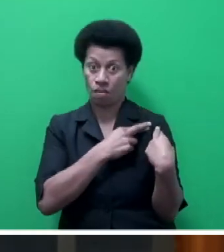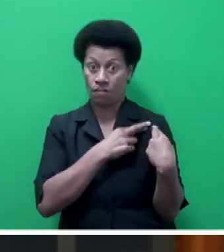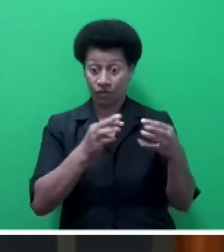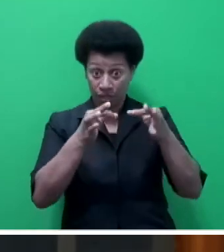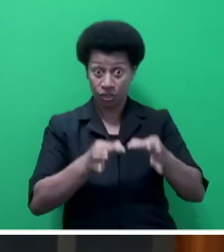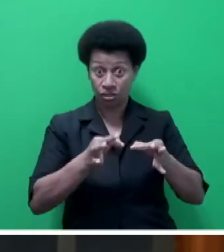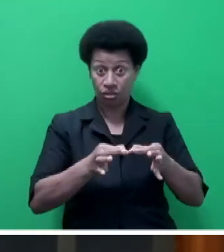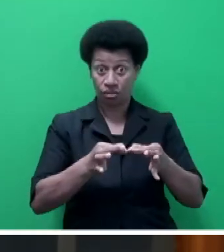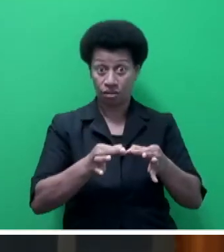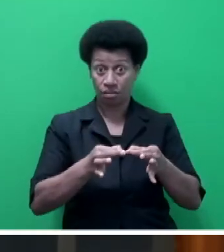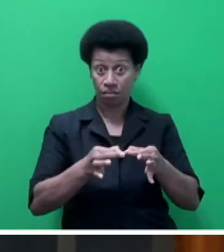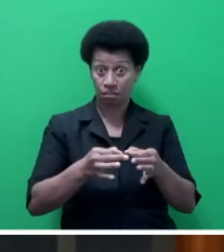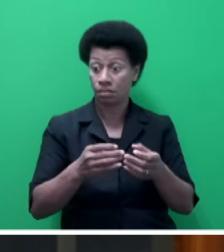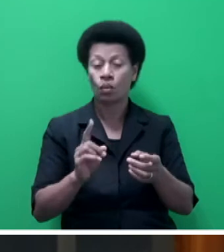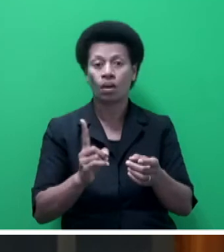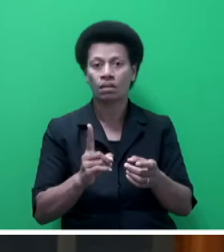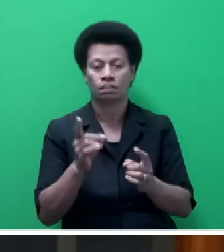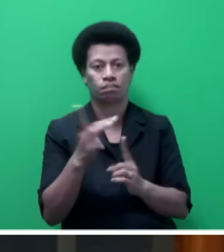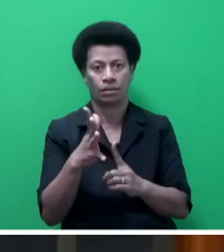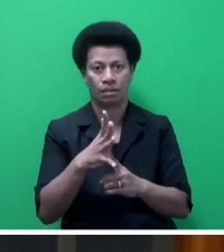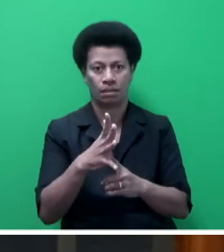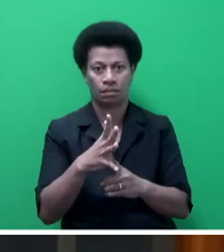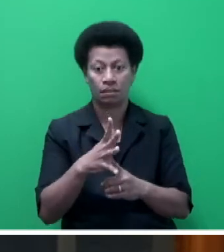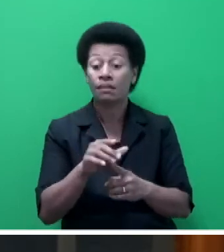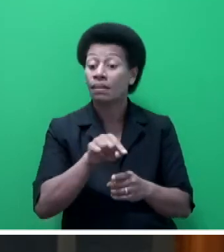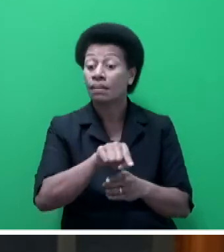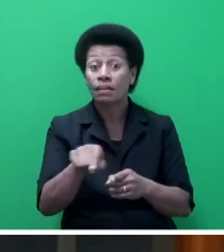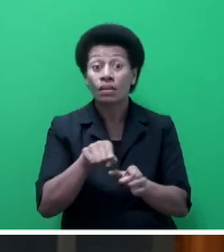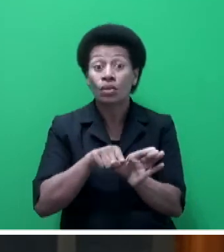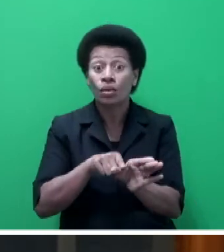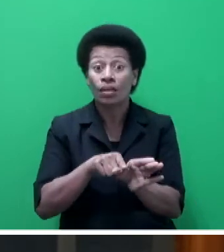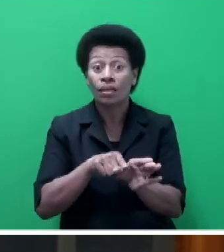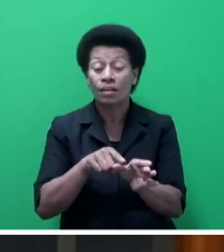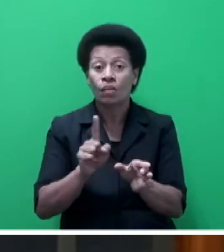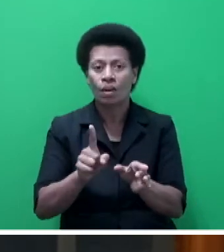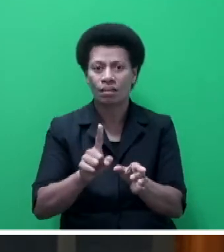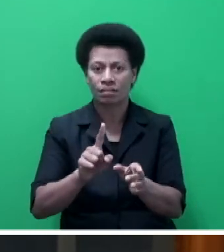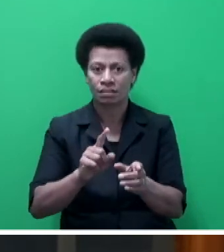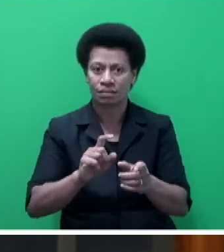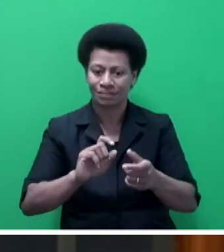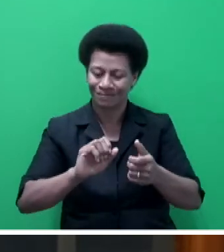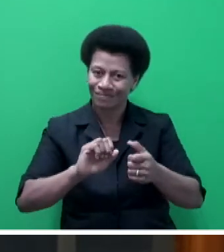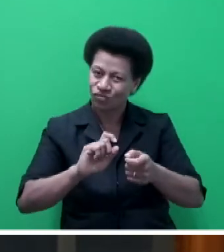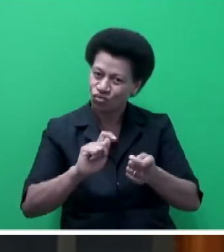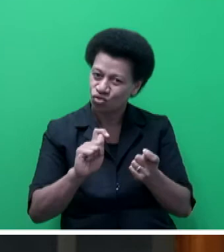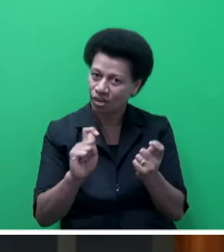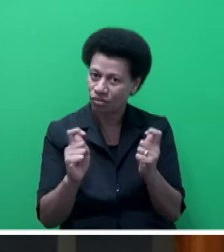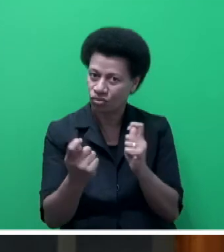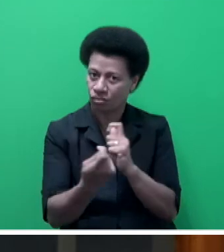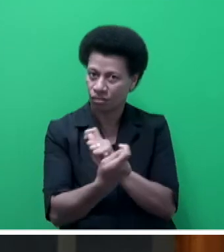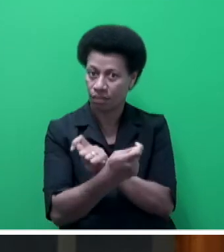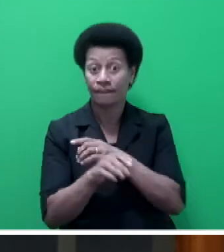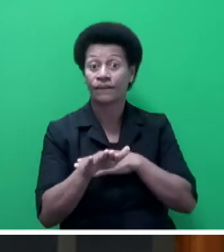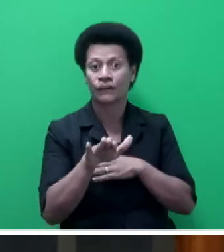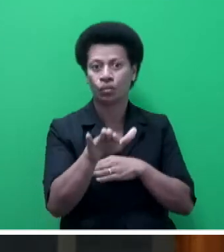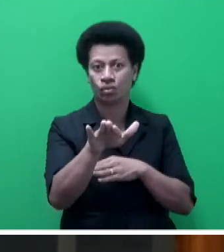their potential as key agents of social change, innovation, and future leadership